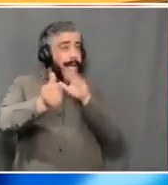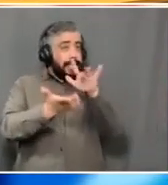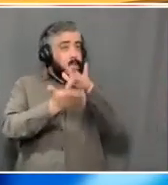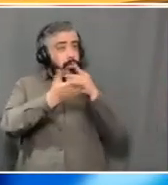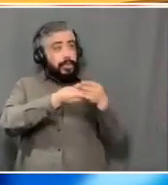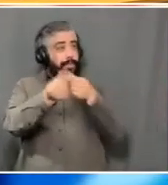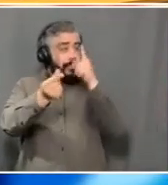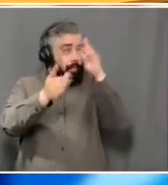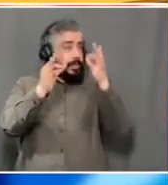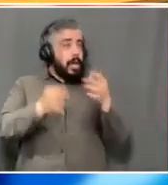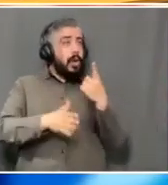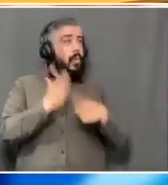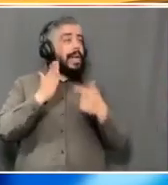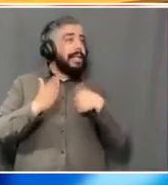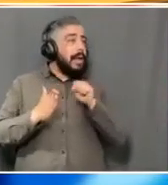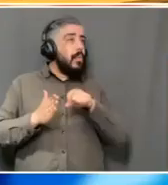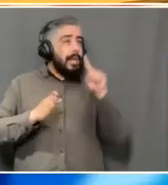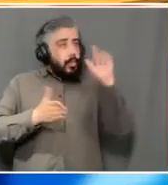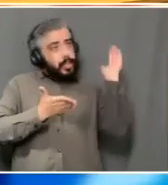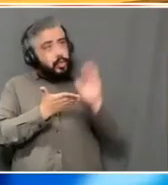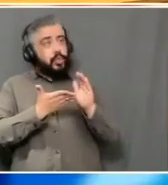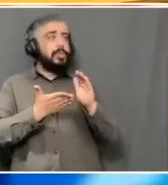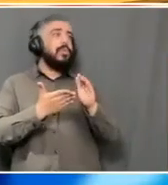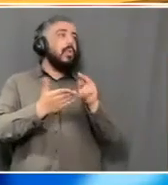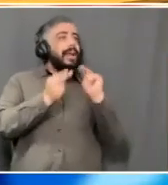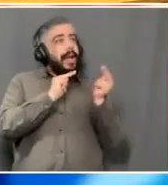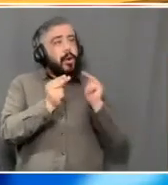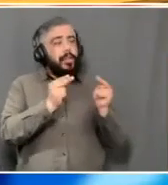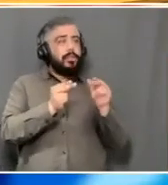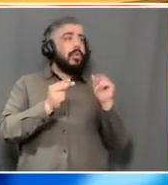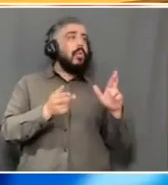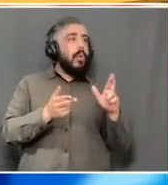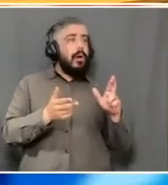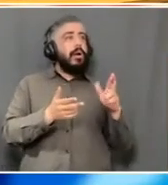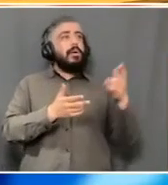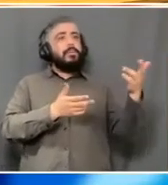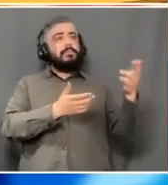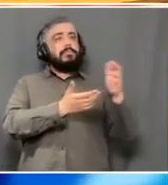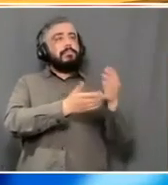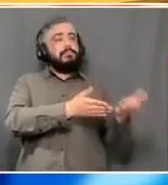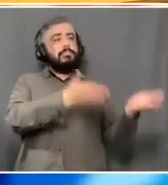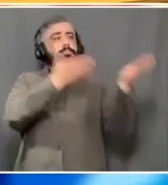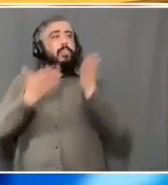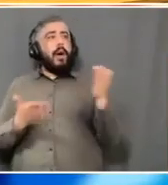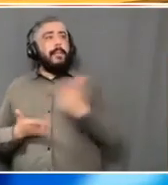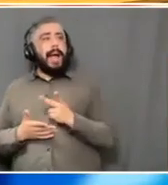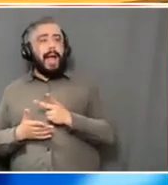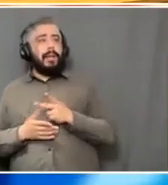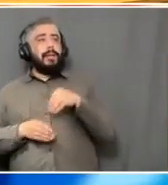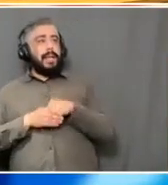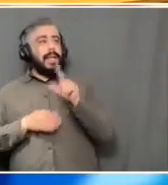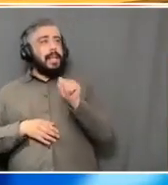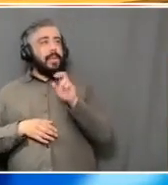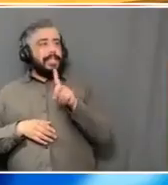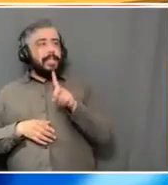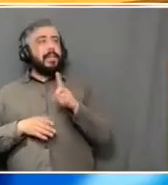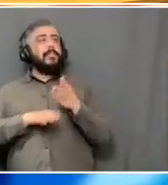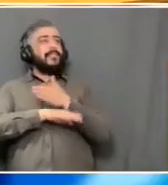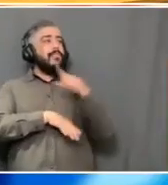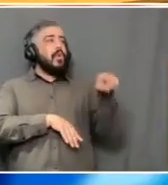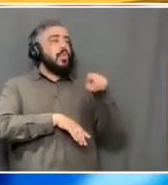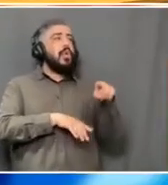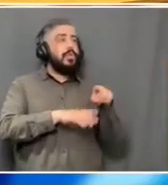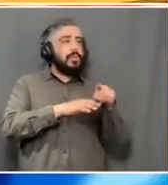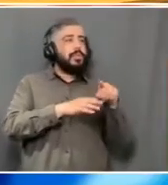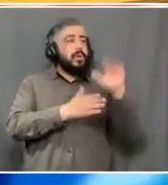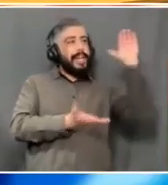can be reduced, renegotiated, or brought in-house before those site-level reductions move forward for our highest and highest